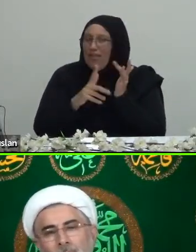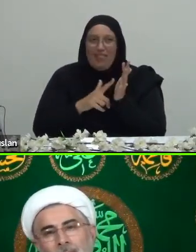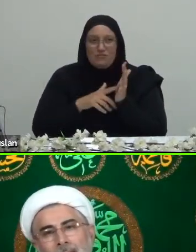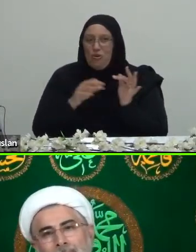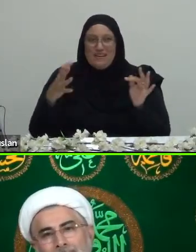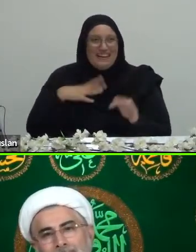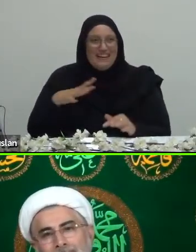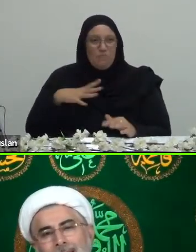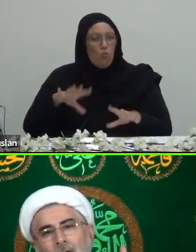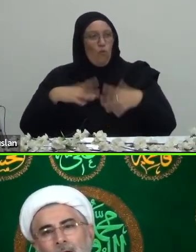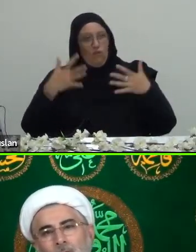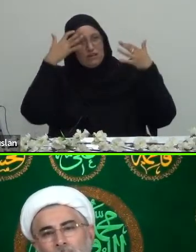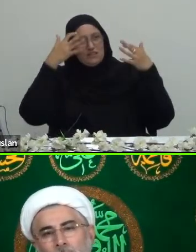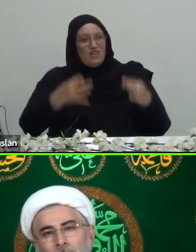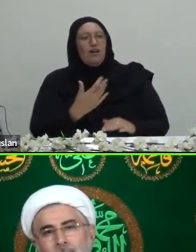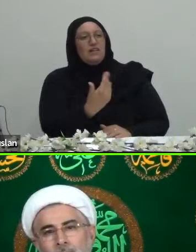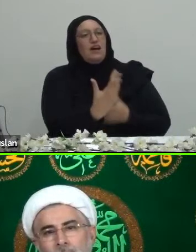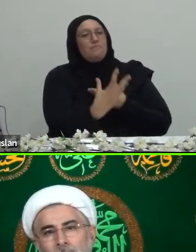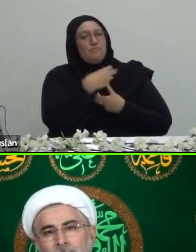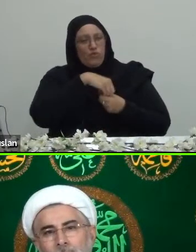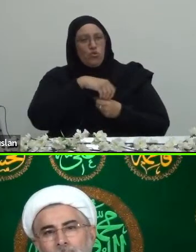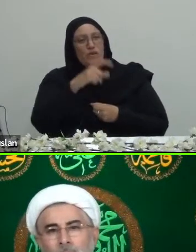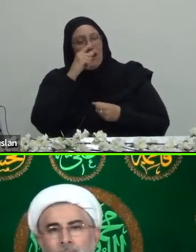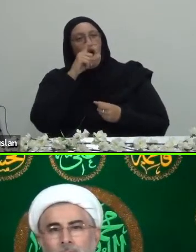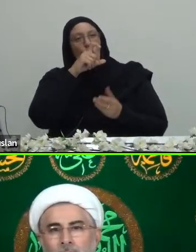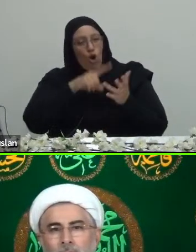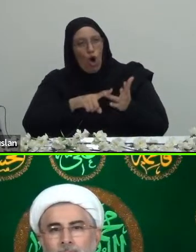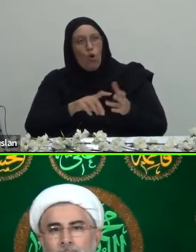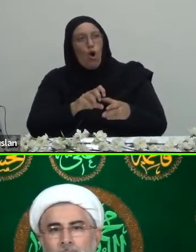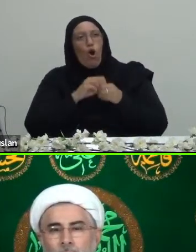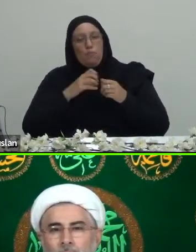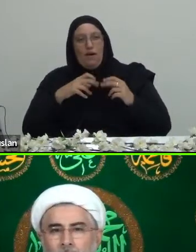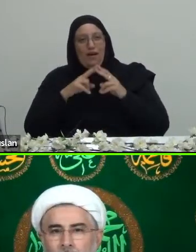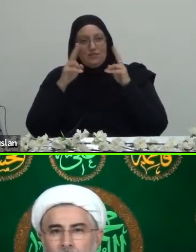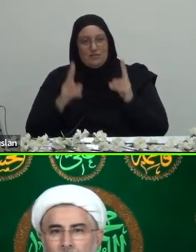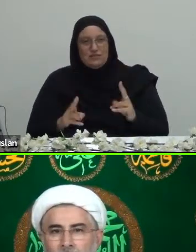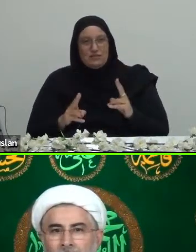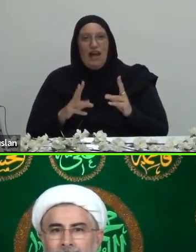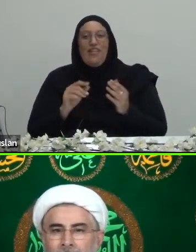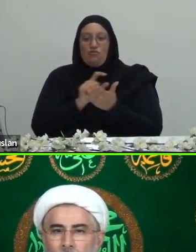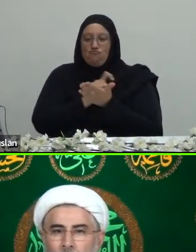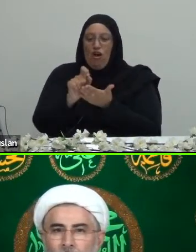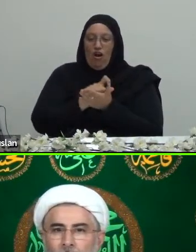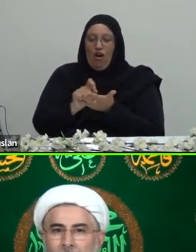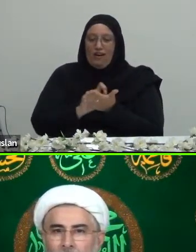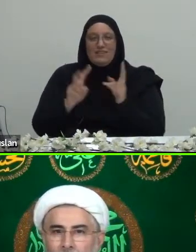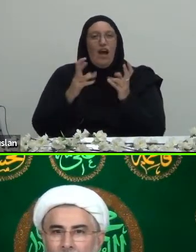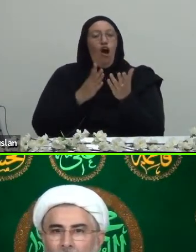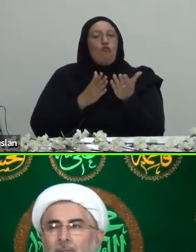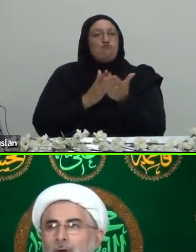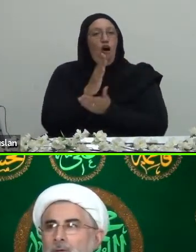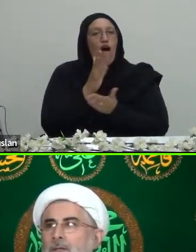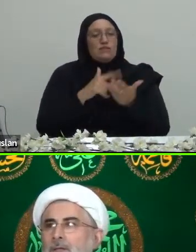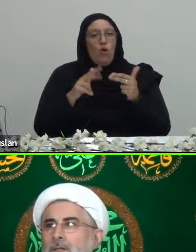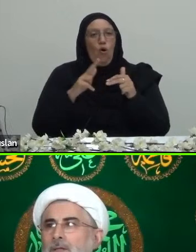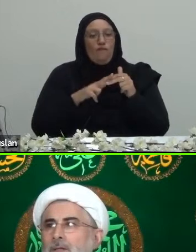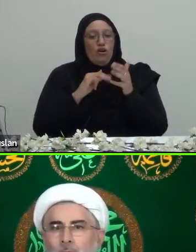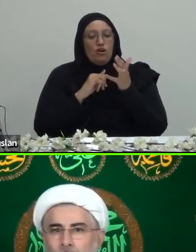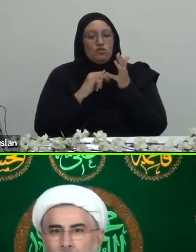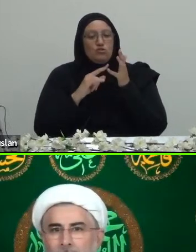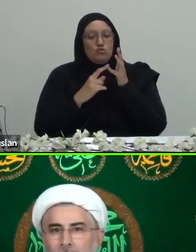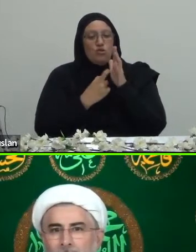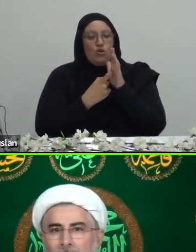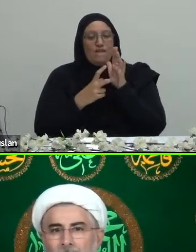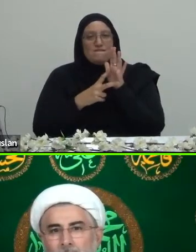my will. And then I hold the right of, we call it the right of survivorship. That so far as I'm alive, I still wish